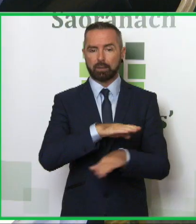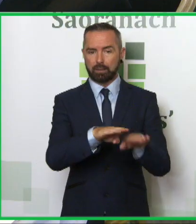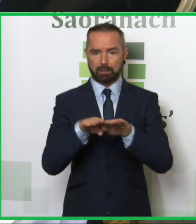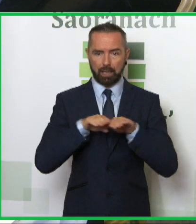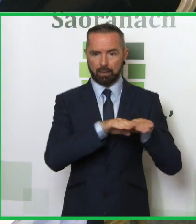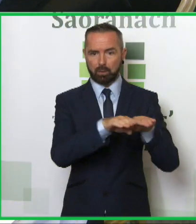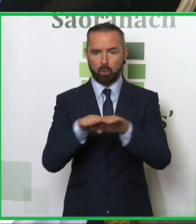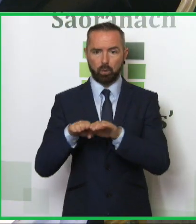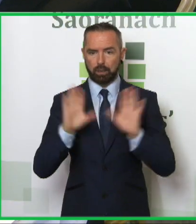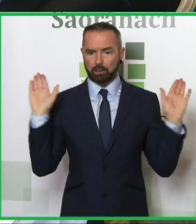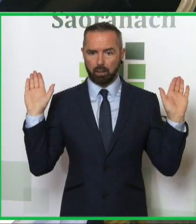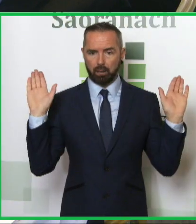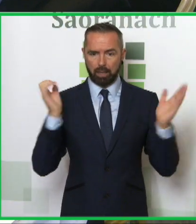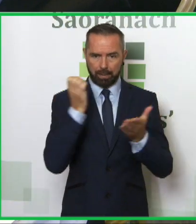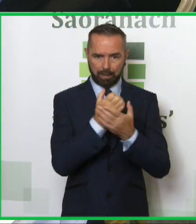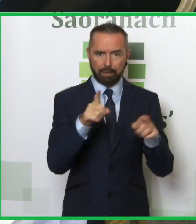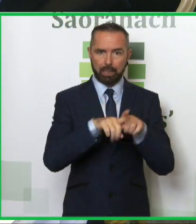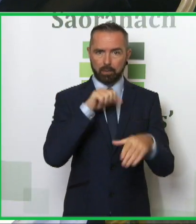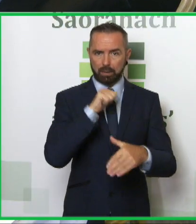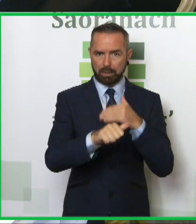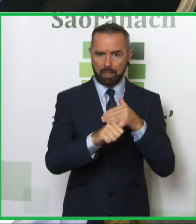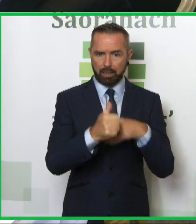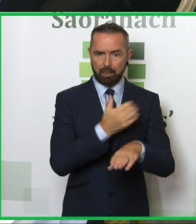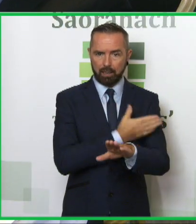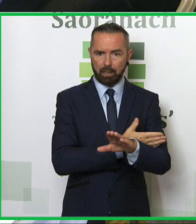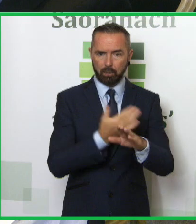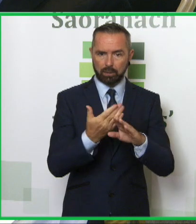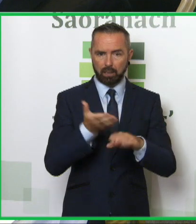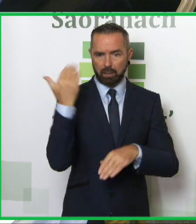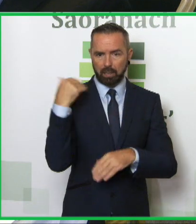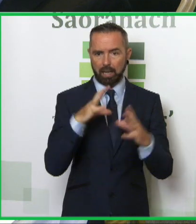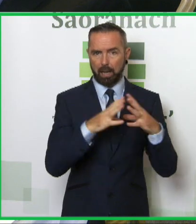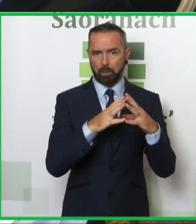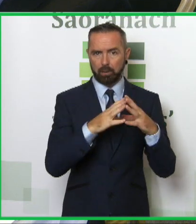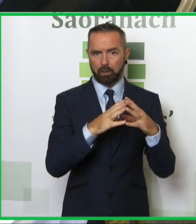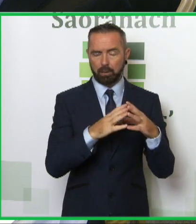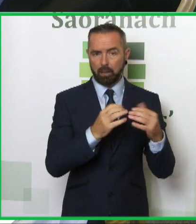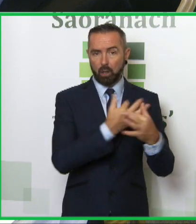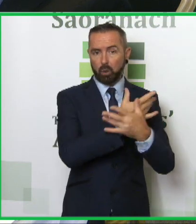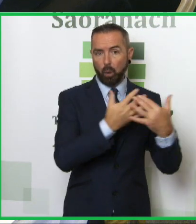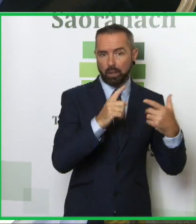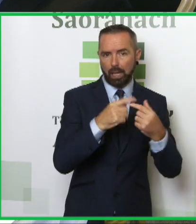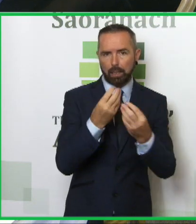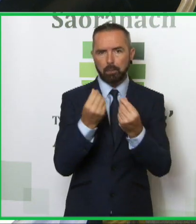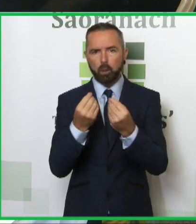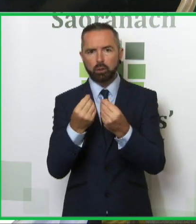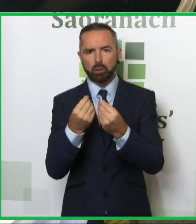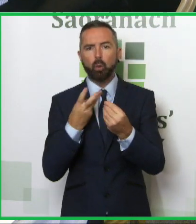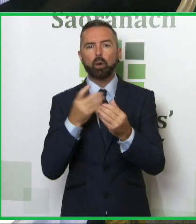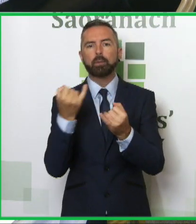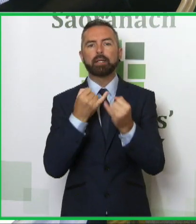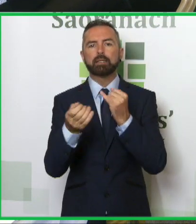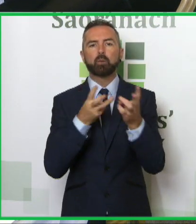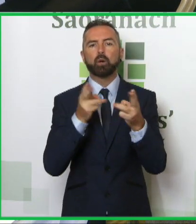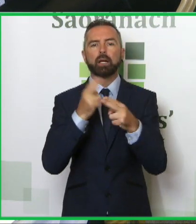quo, exactly as we are today, as we started off in April. The issue of quantity and how much possession would be a detail that would obviously have to be